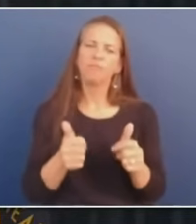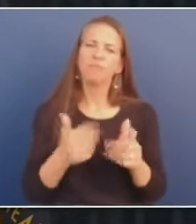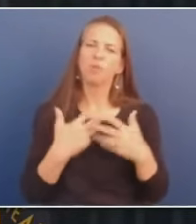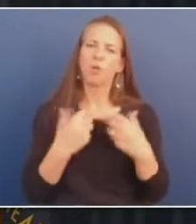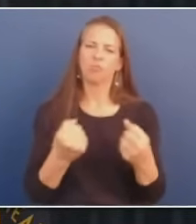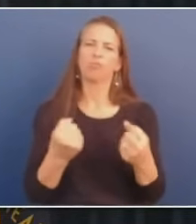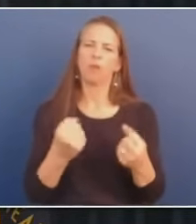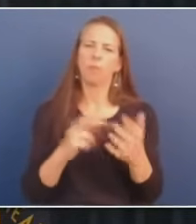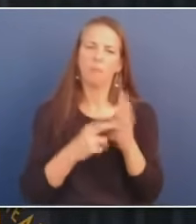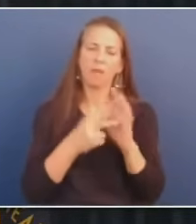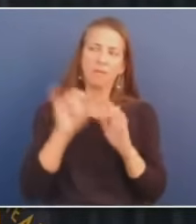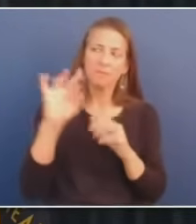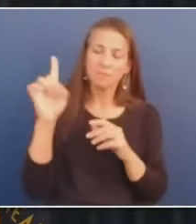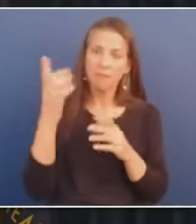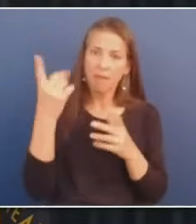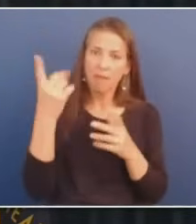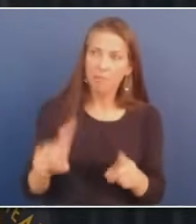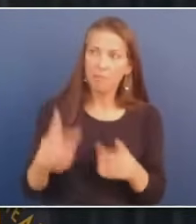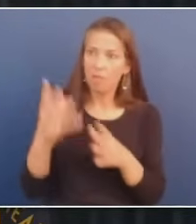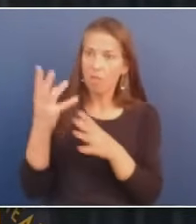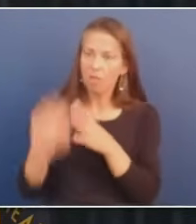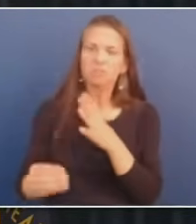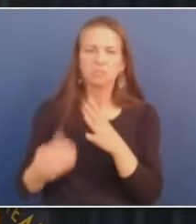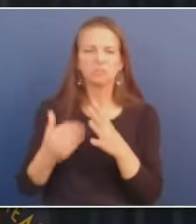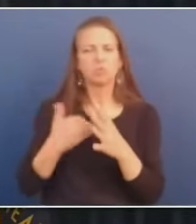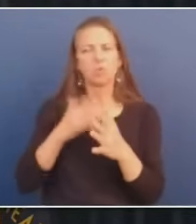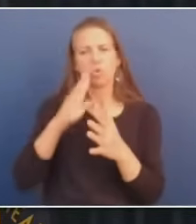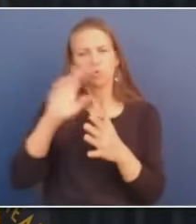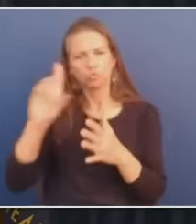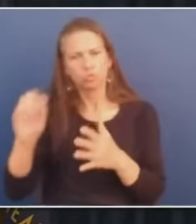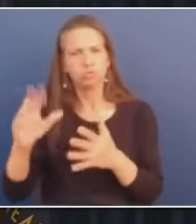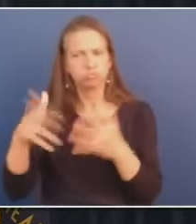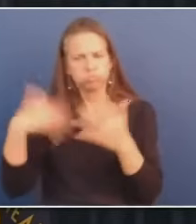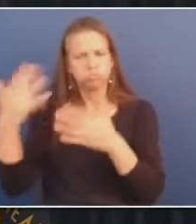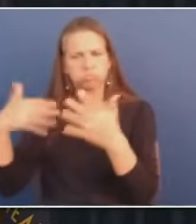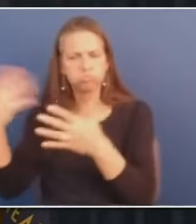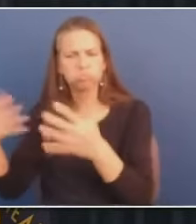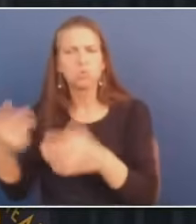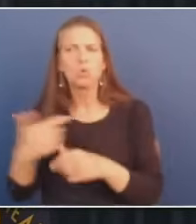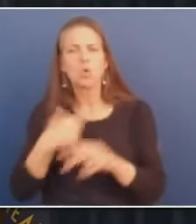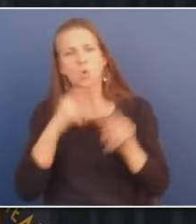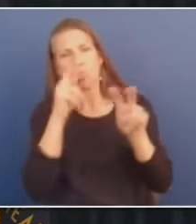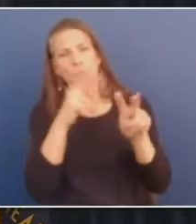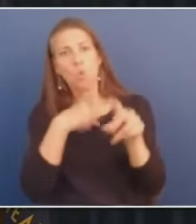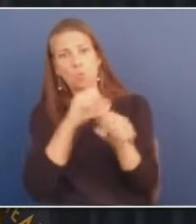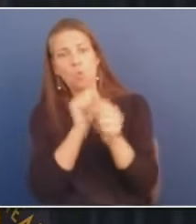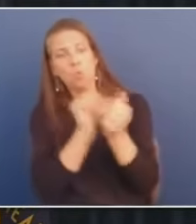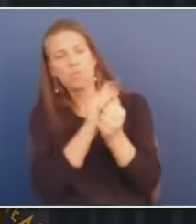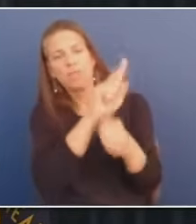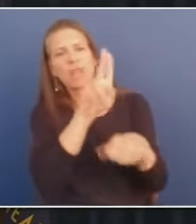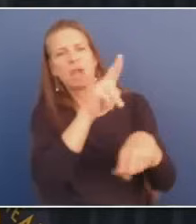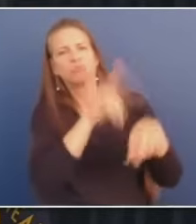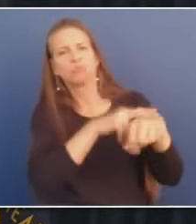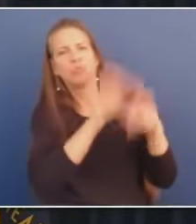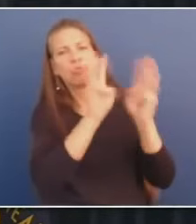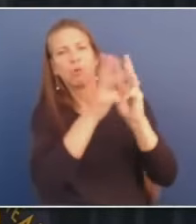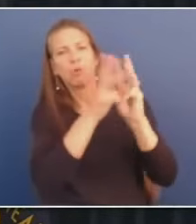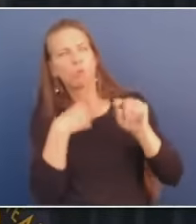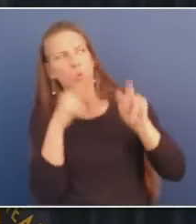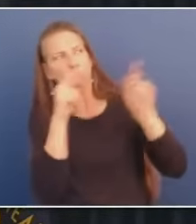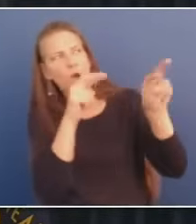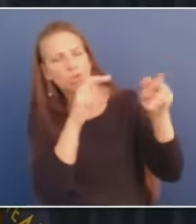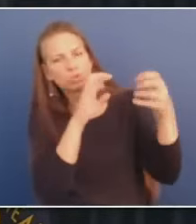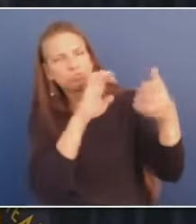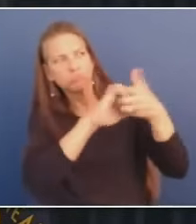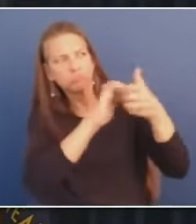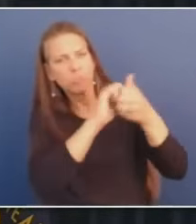loss. We'll continue to work with the National Weather Service as we watch this storm coming across our Commonwealth, and